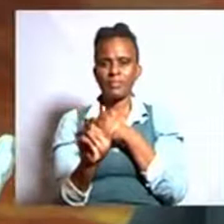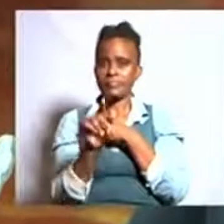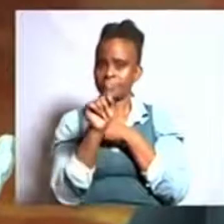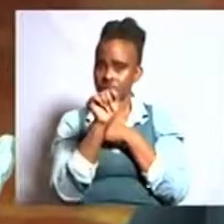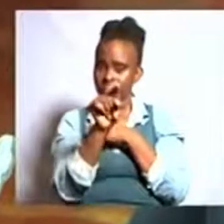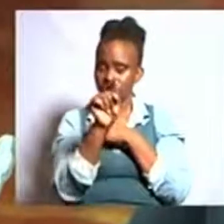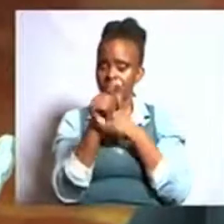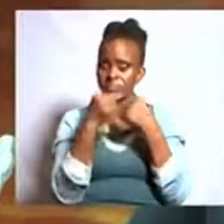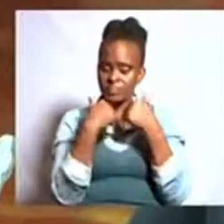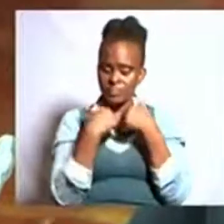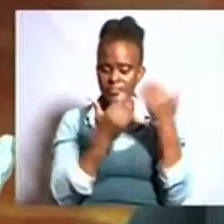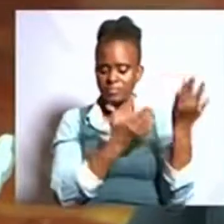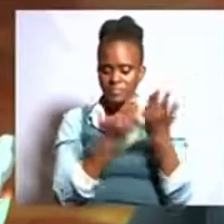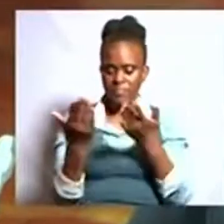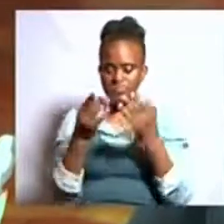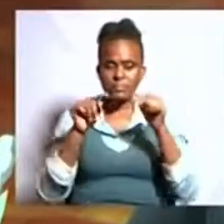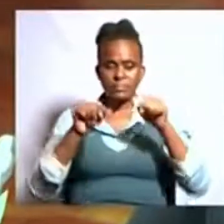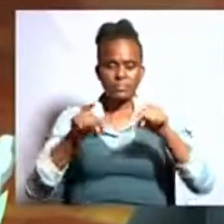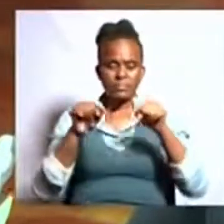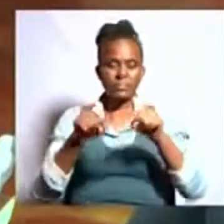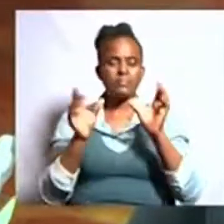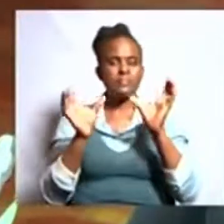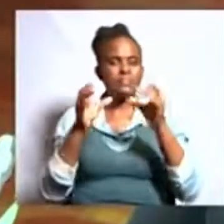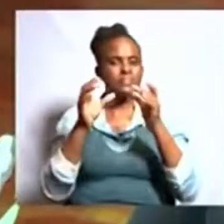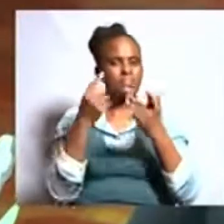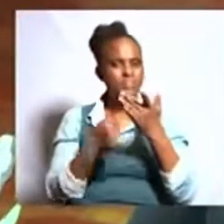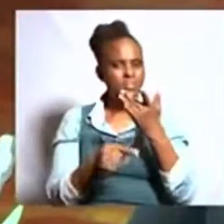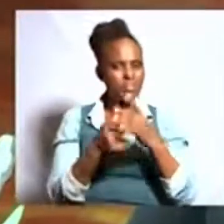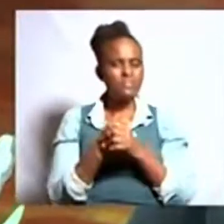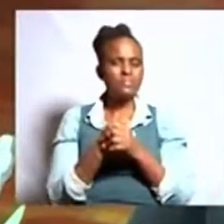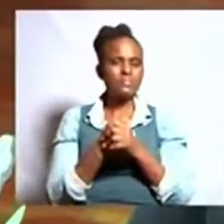you have brought to this committee